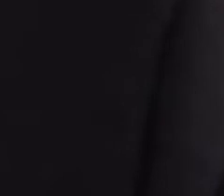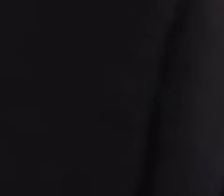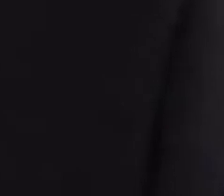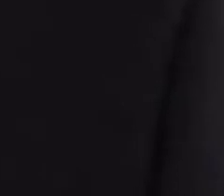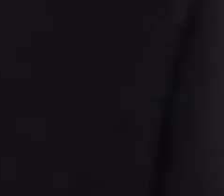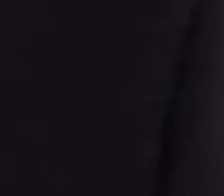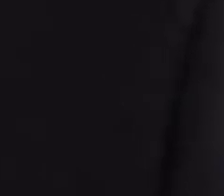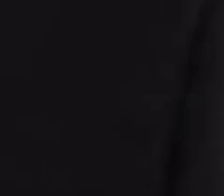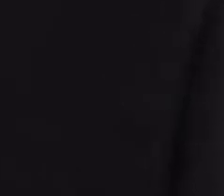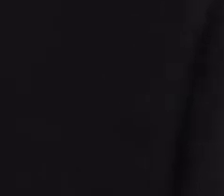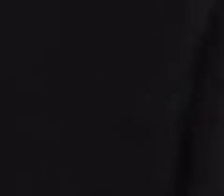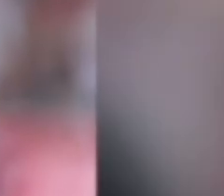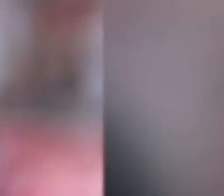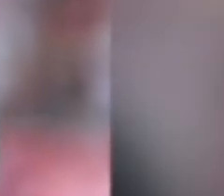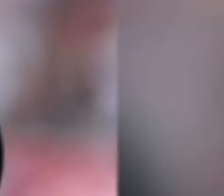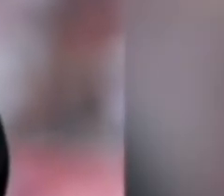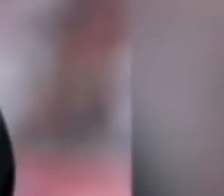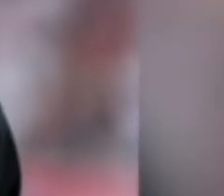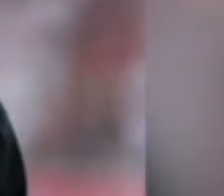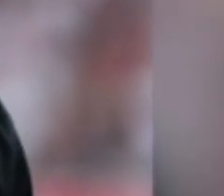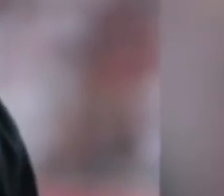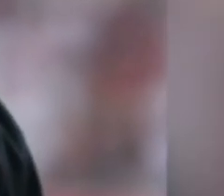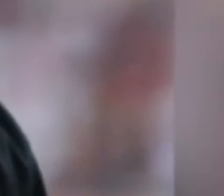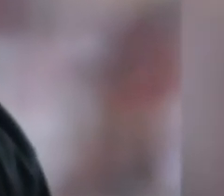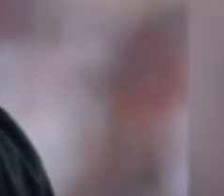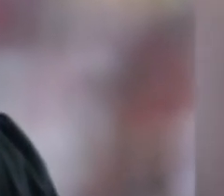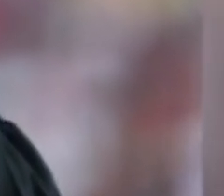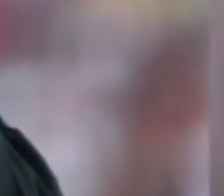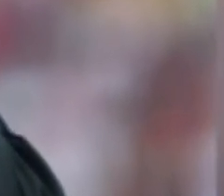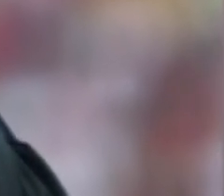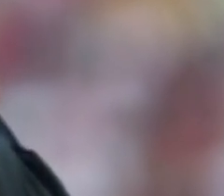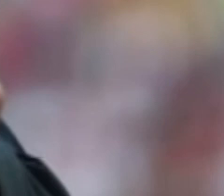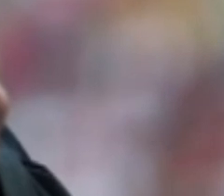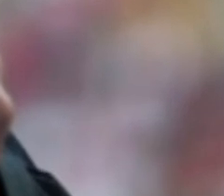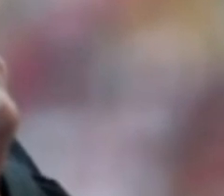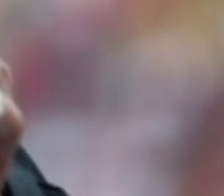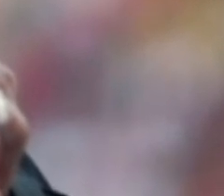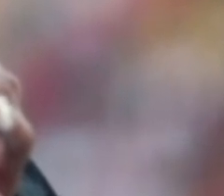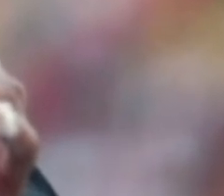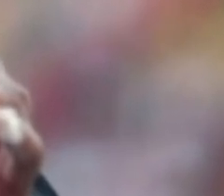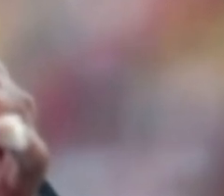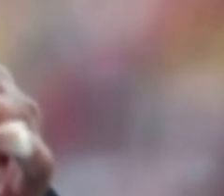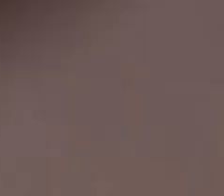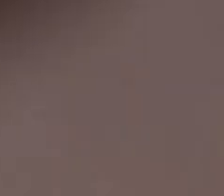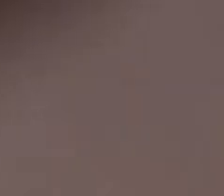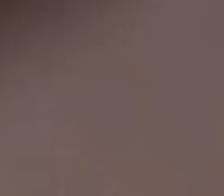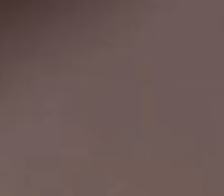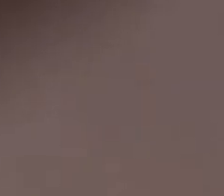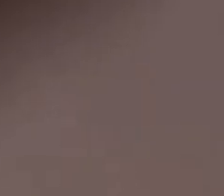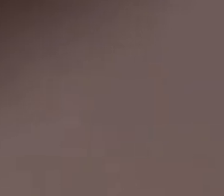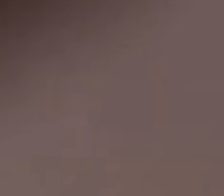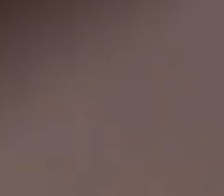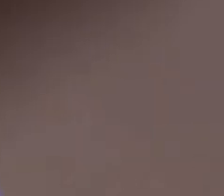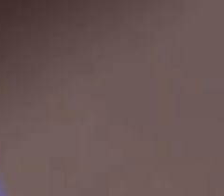back to a safe competition zone, adding that consultations were in progress on how to put together the calendar created by